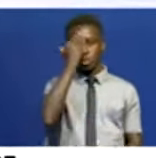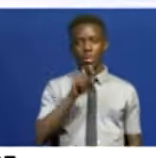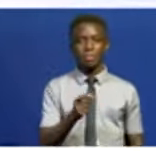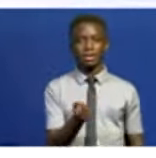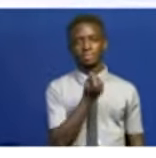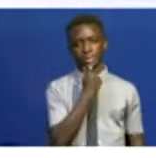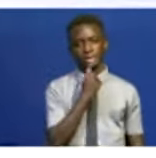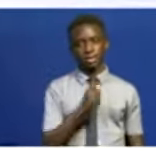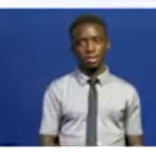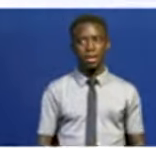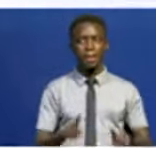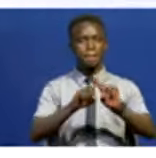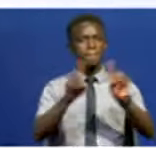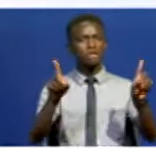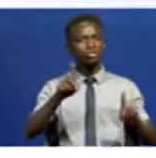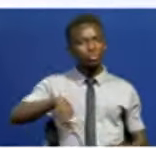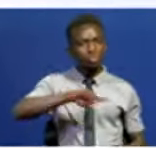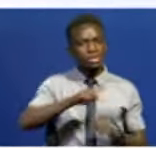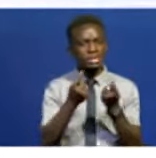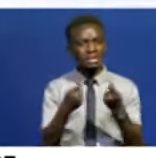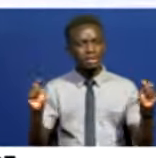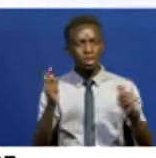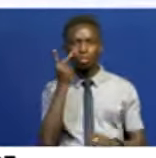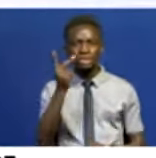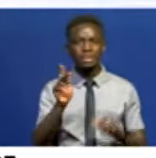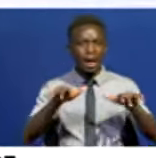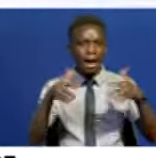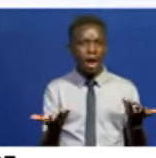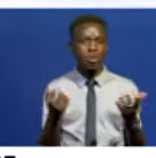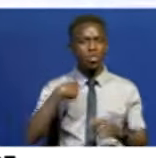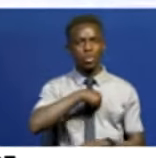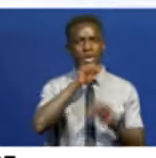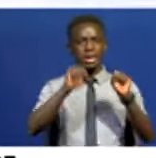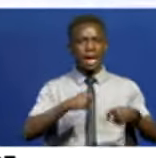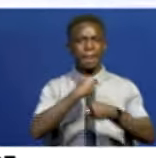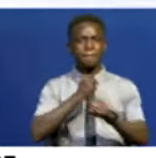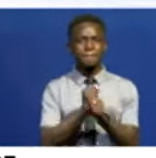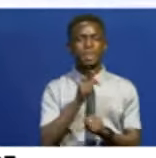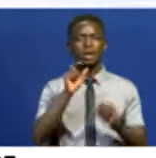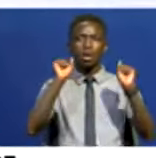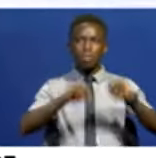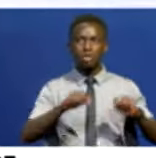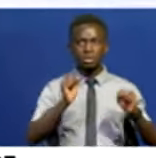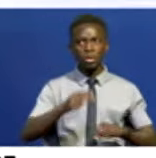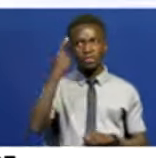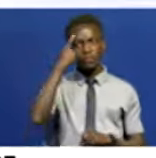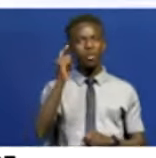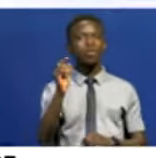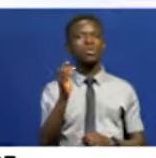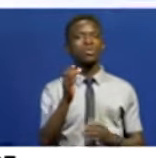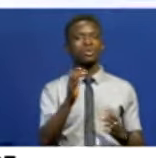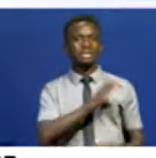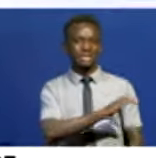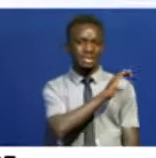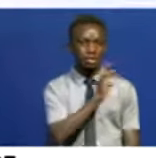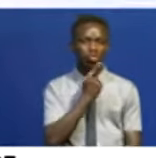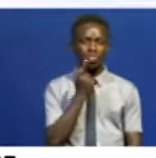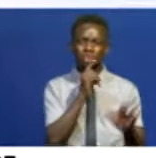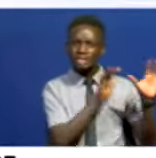But we're trying to see how we can make it possible for citizens who suffer from ailments that